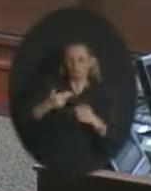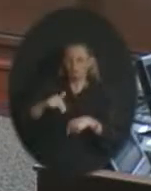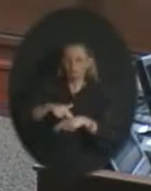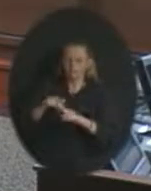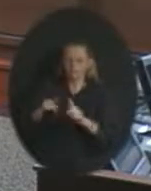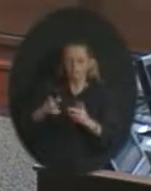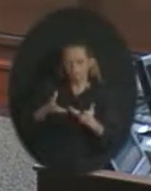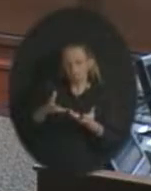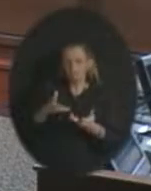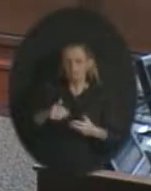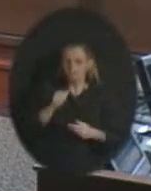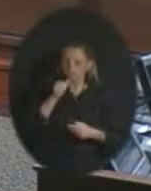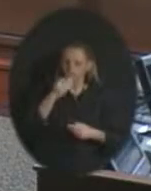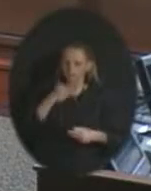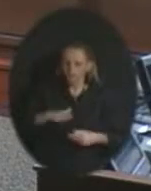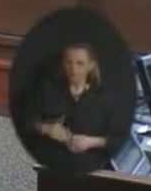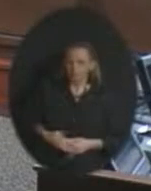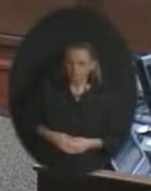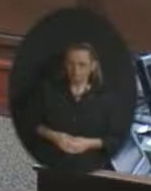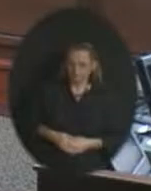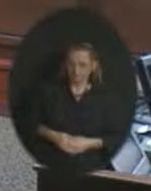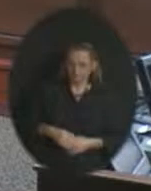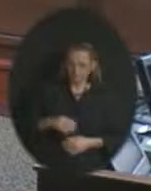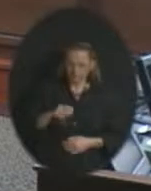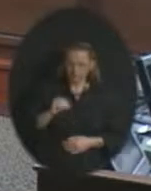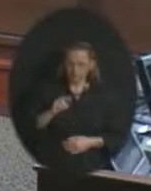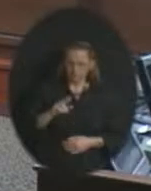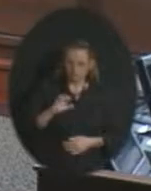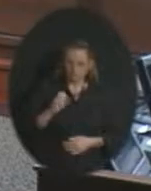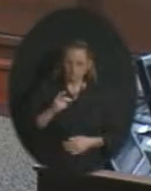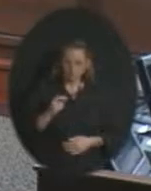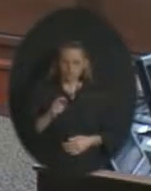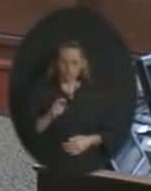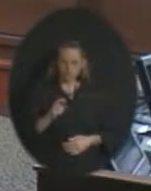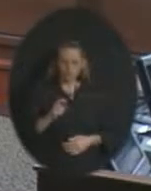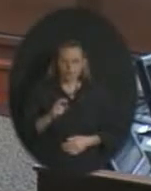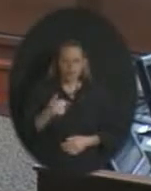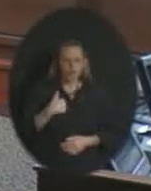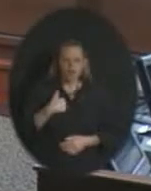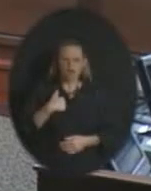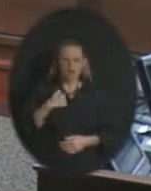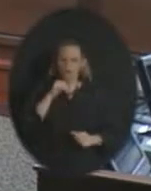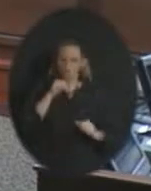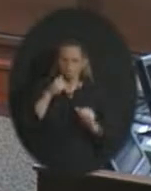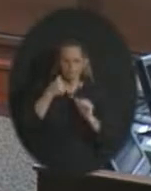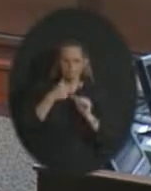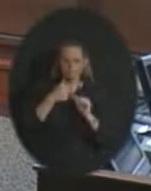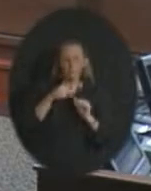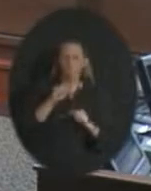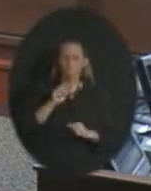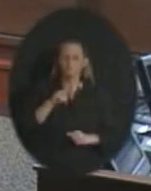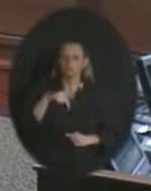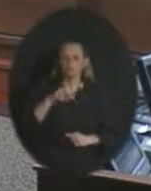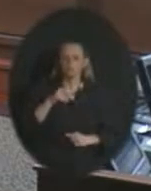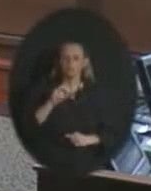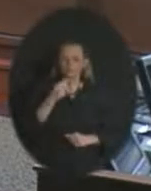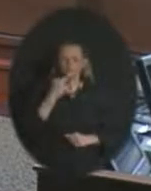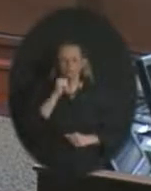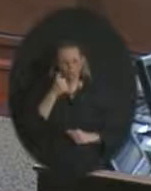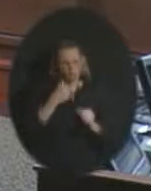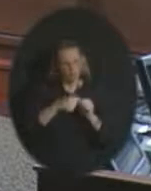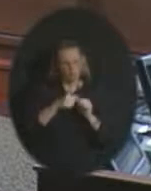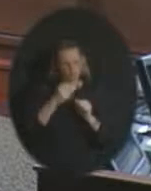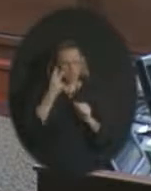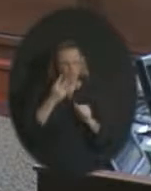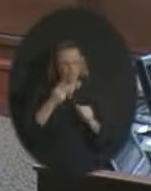Dr. Barry, I don't remember ever seeing a presentation on our risk management program. We may have, but I'd like